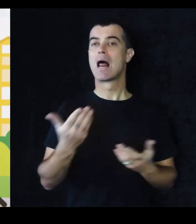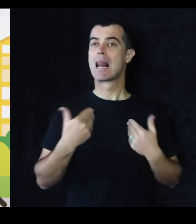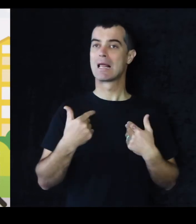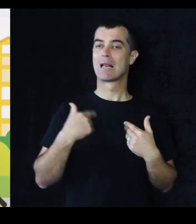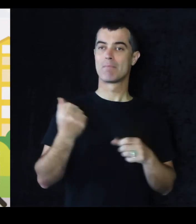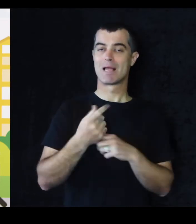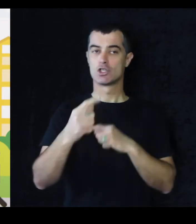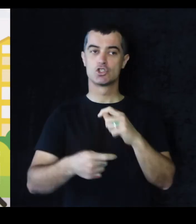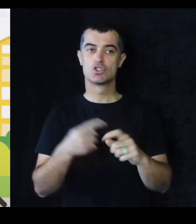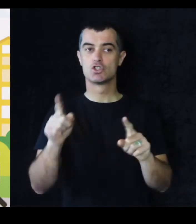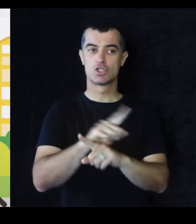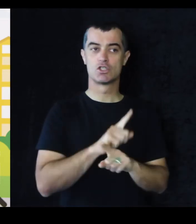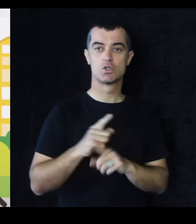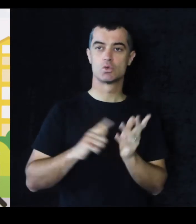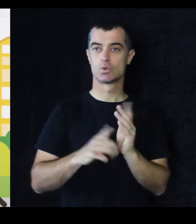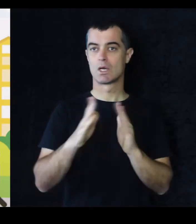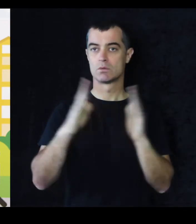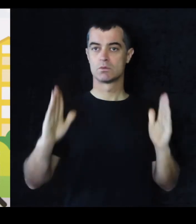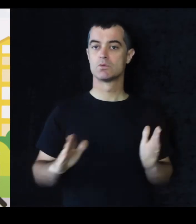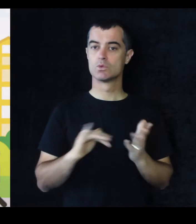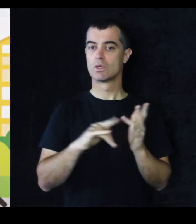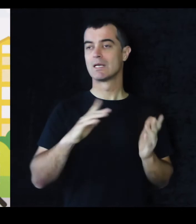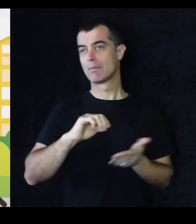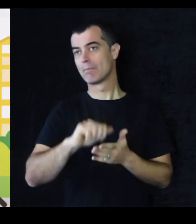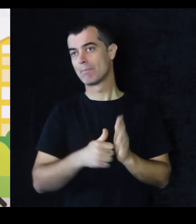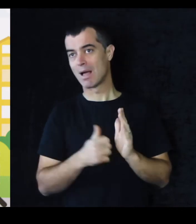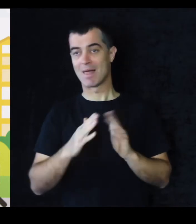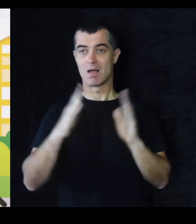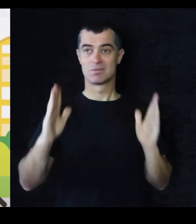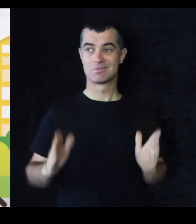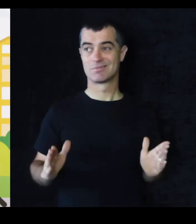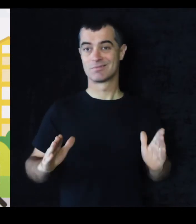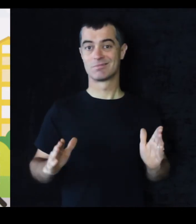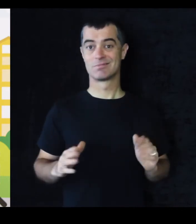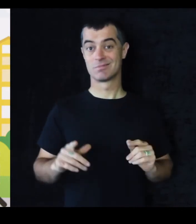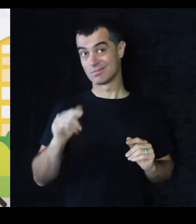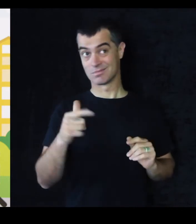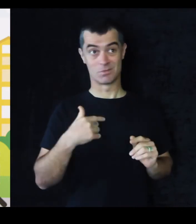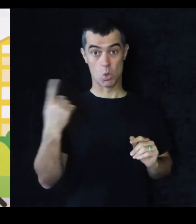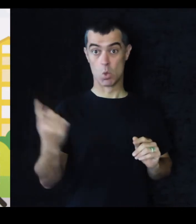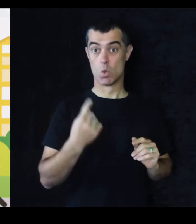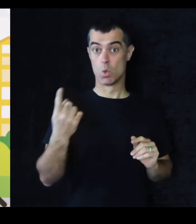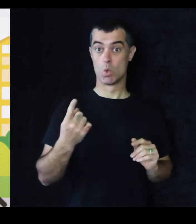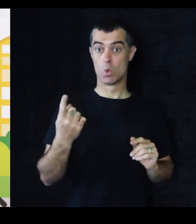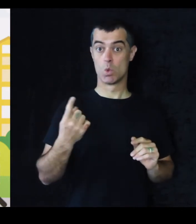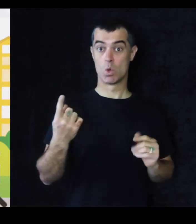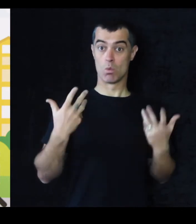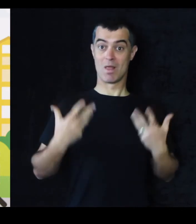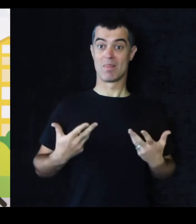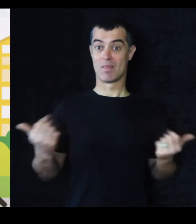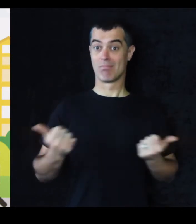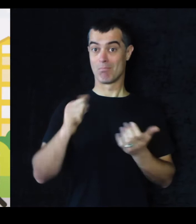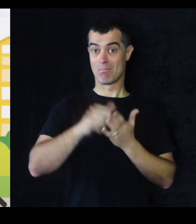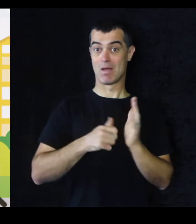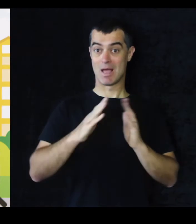make changes to the house, so you've got to buy the house, and I don't know who's wealthy enough